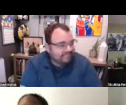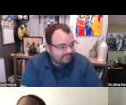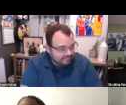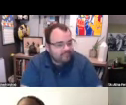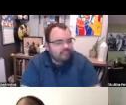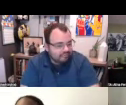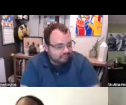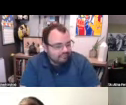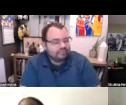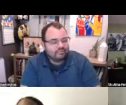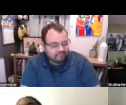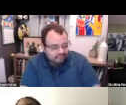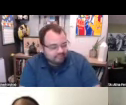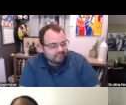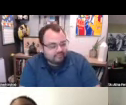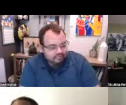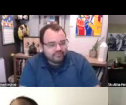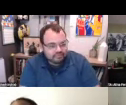I love it.